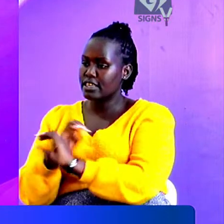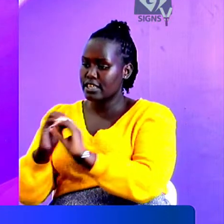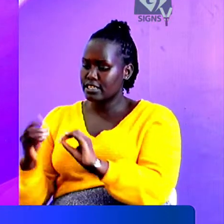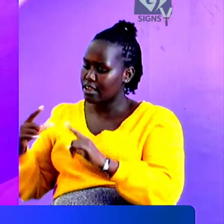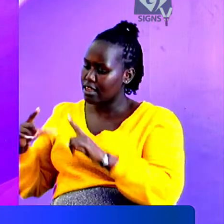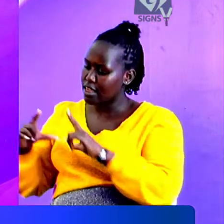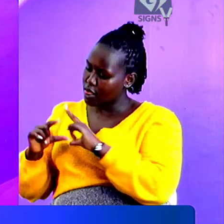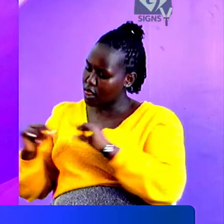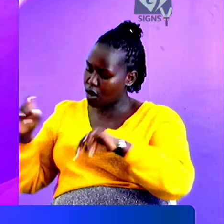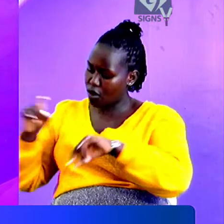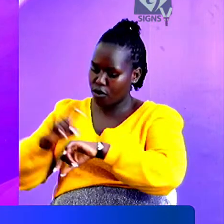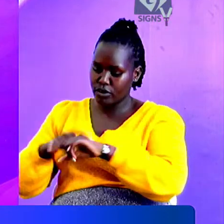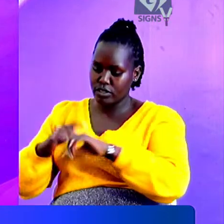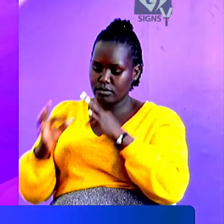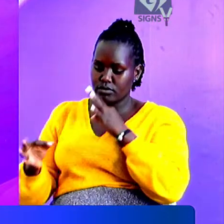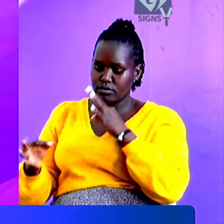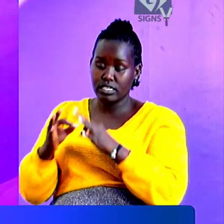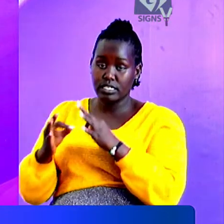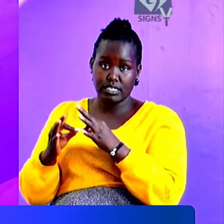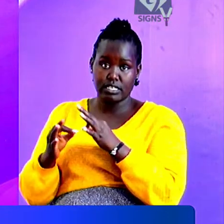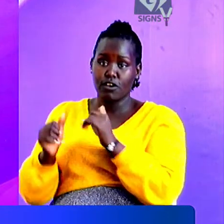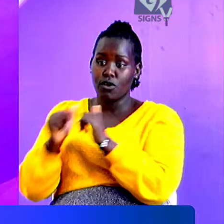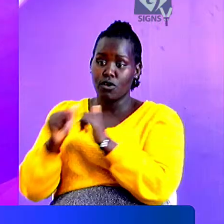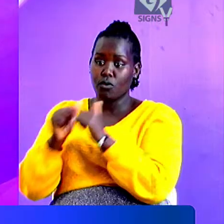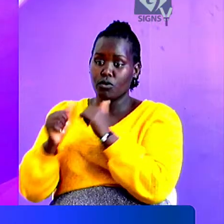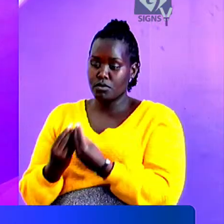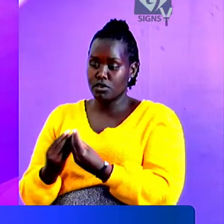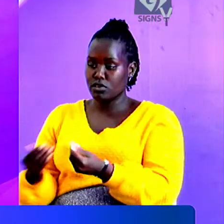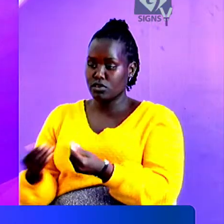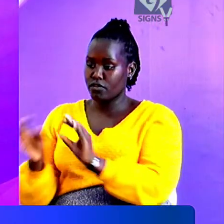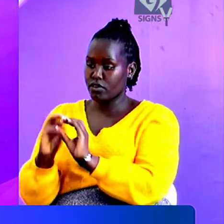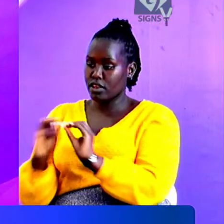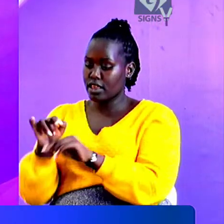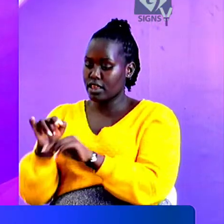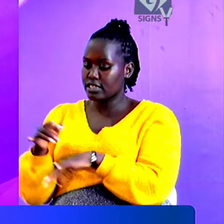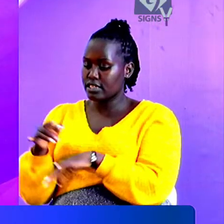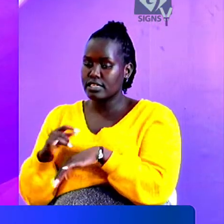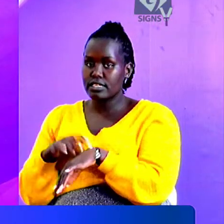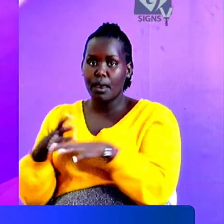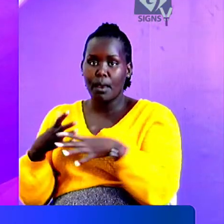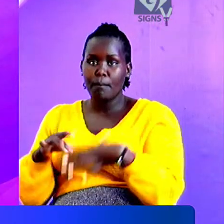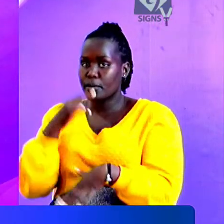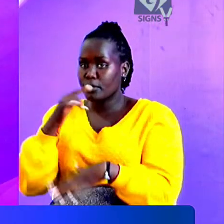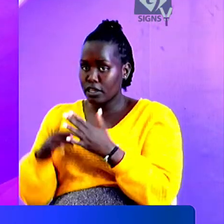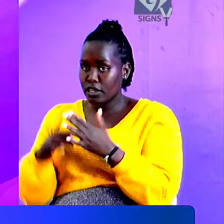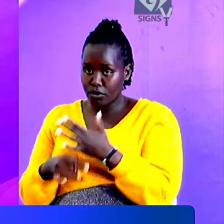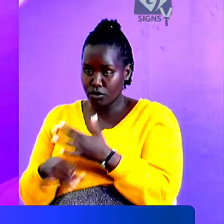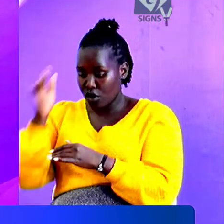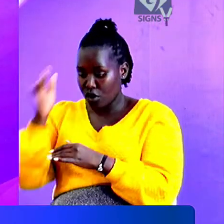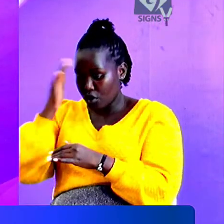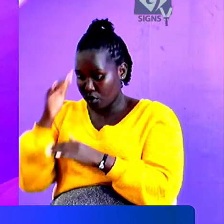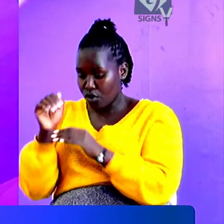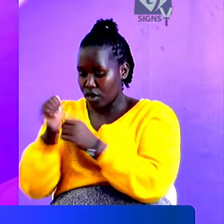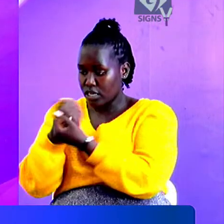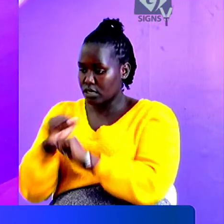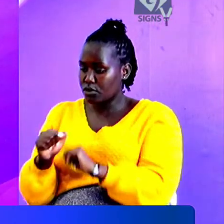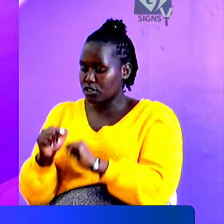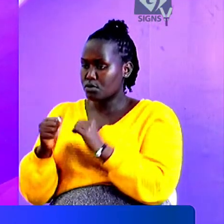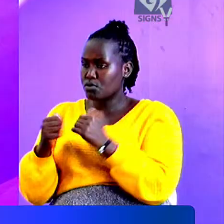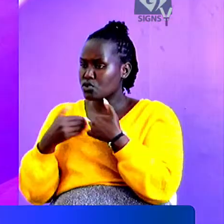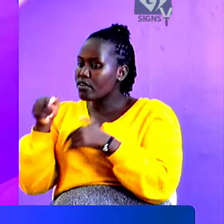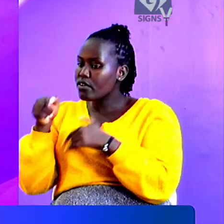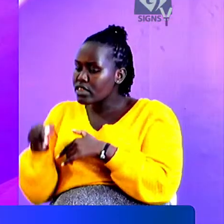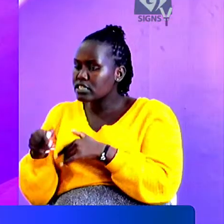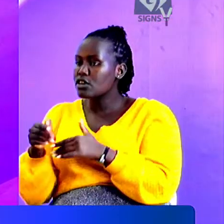injustices that have not been dealt with. And now this is the time that people are saying, you know what, we cannot handle this anymore. Now we